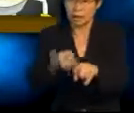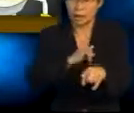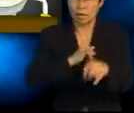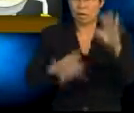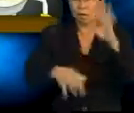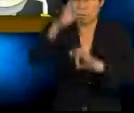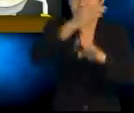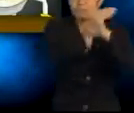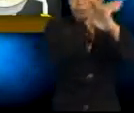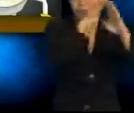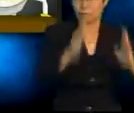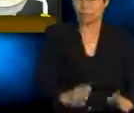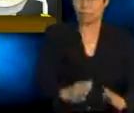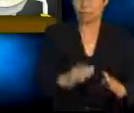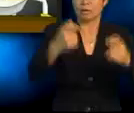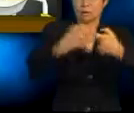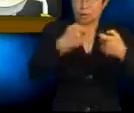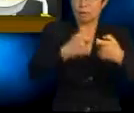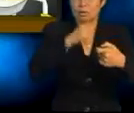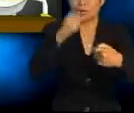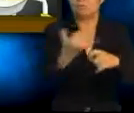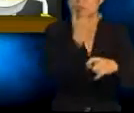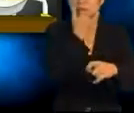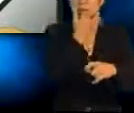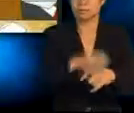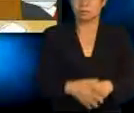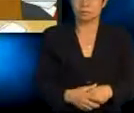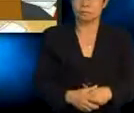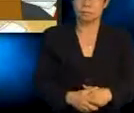find the defendant, Current, not guilty.